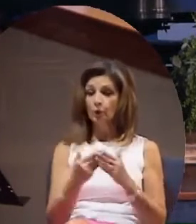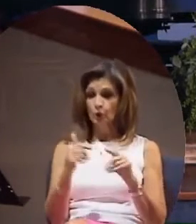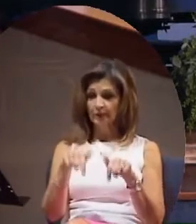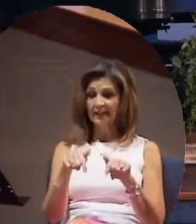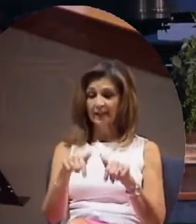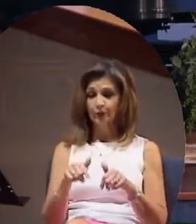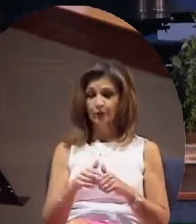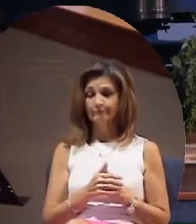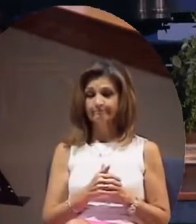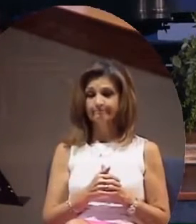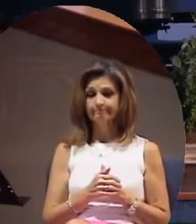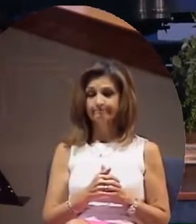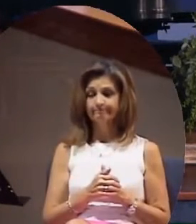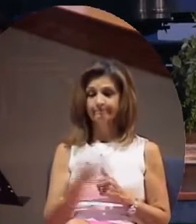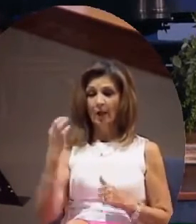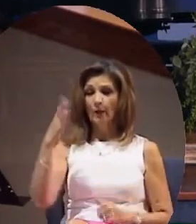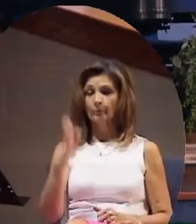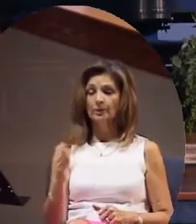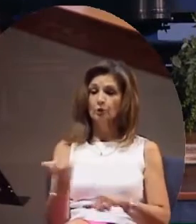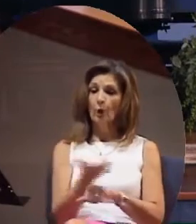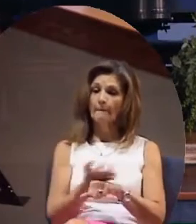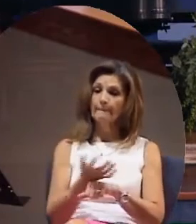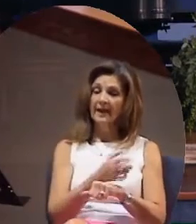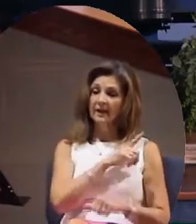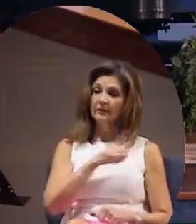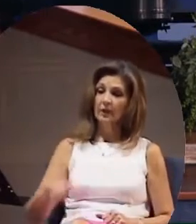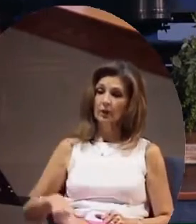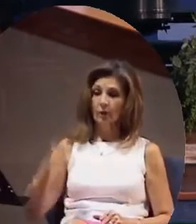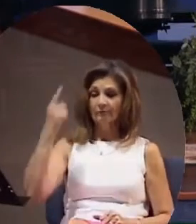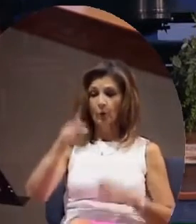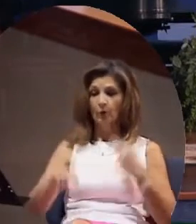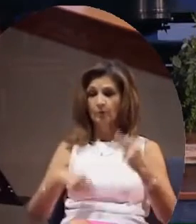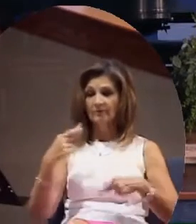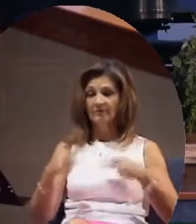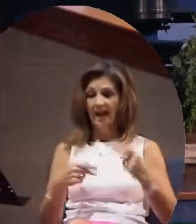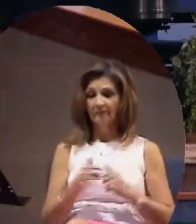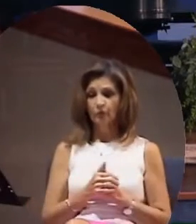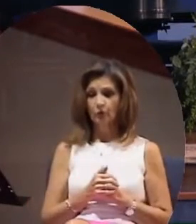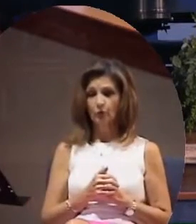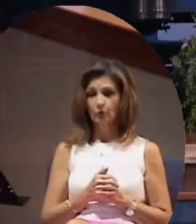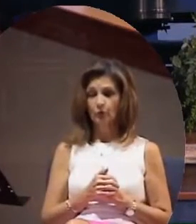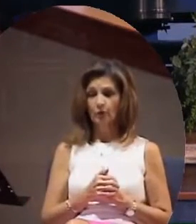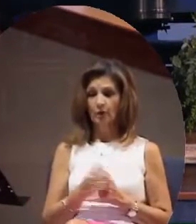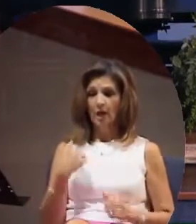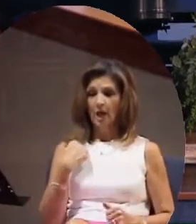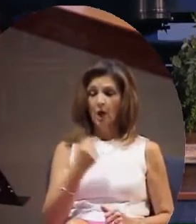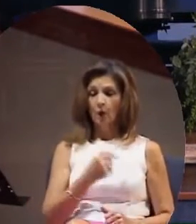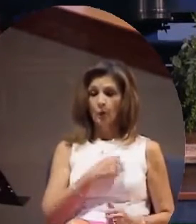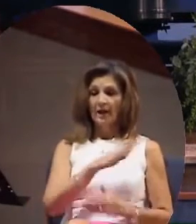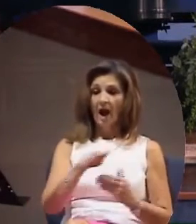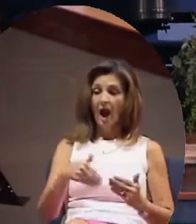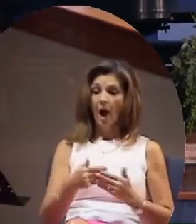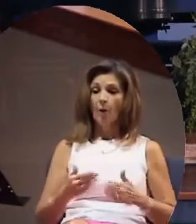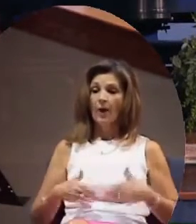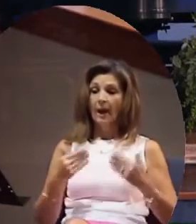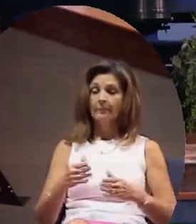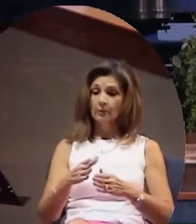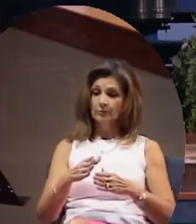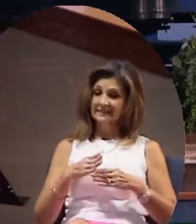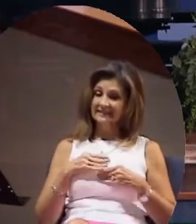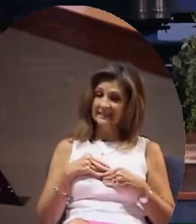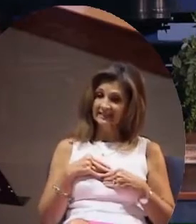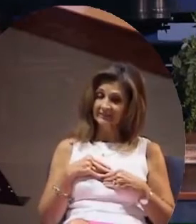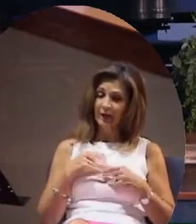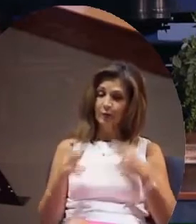Your preacher's begging the Lord for revival this week. Well, we'd all take revival. We'd gladly receive it if we didn't have to